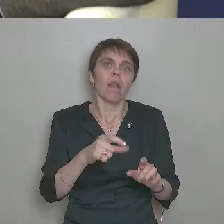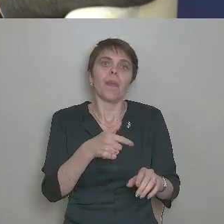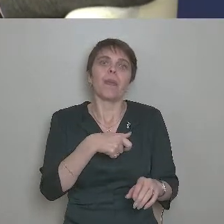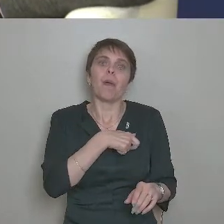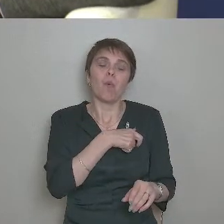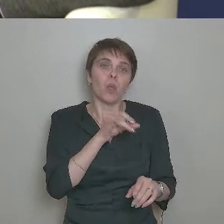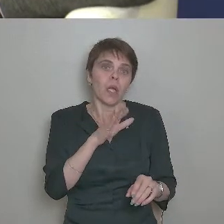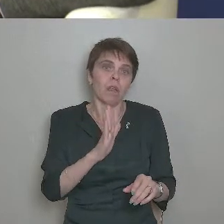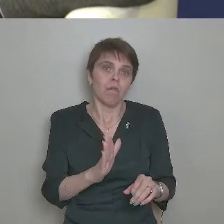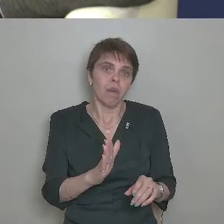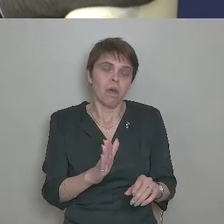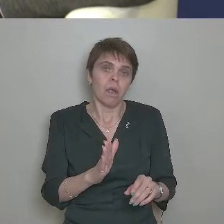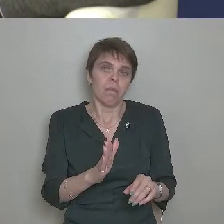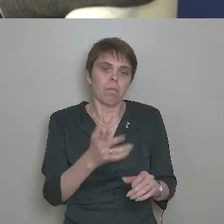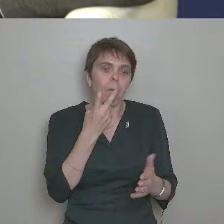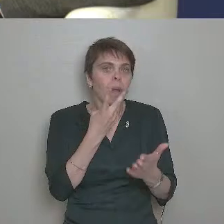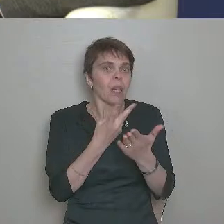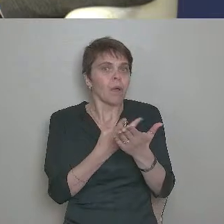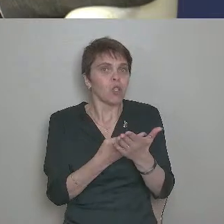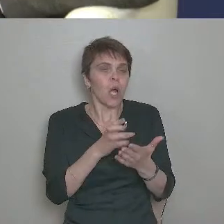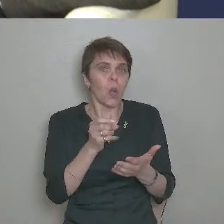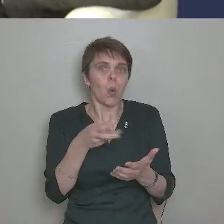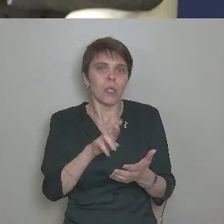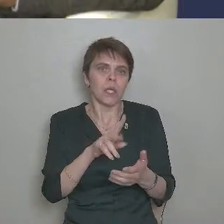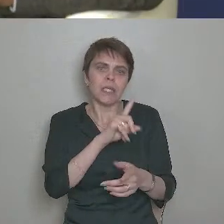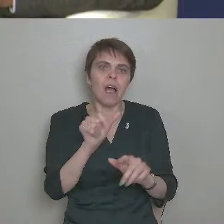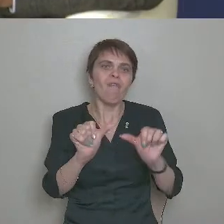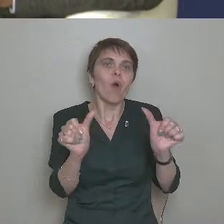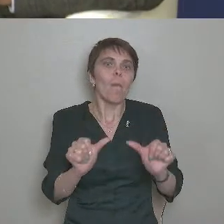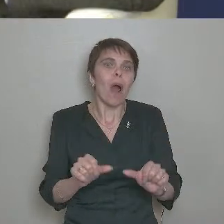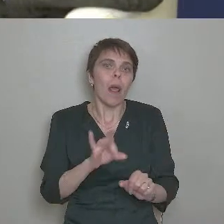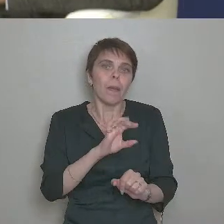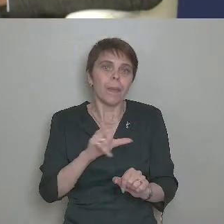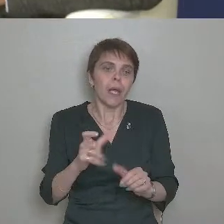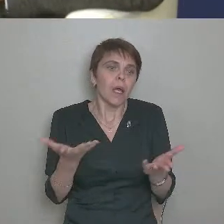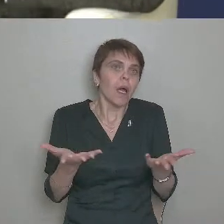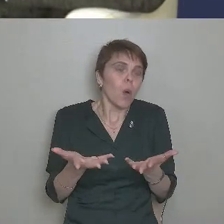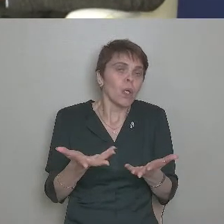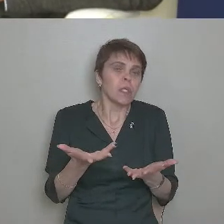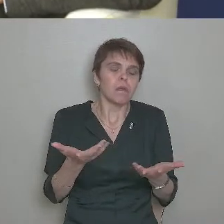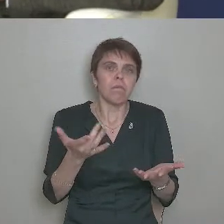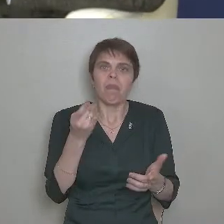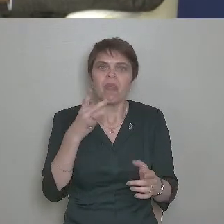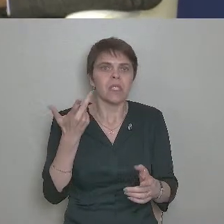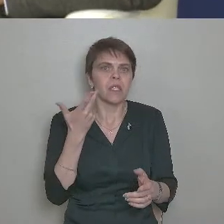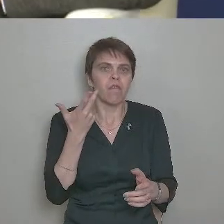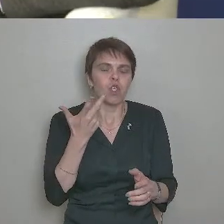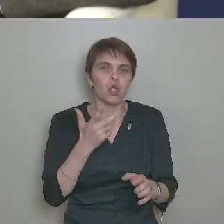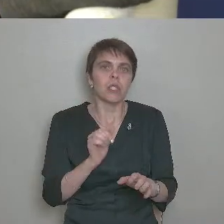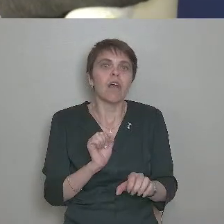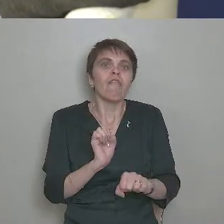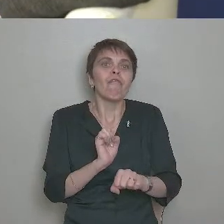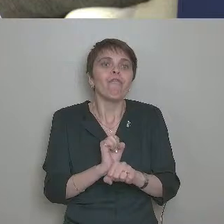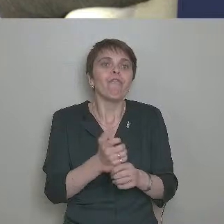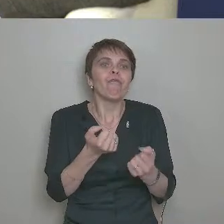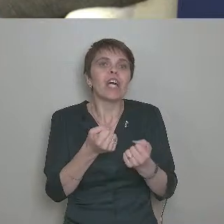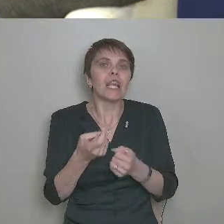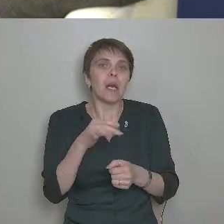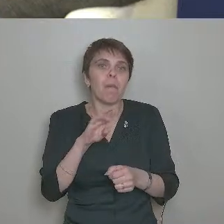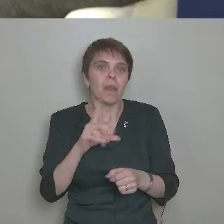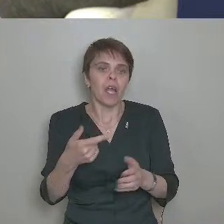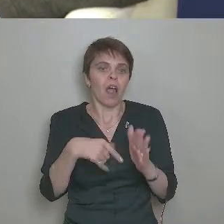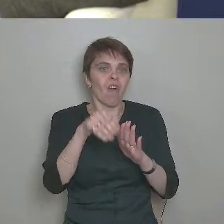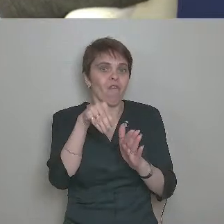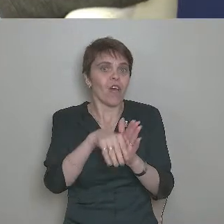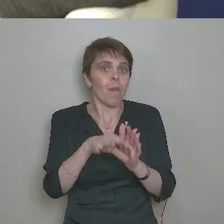was recalled in the council, and it was to be done at least provided there